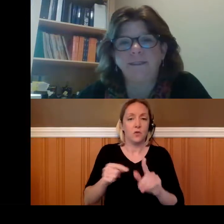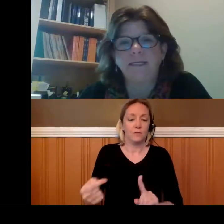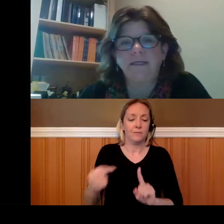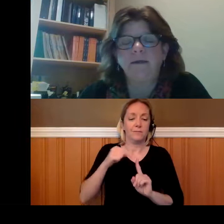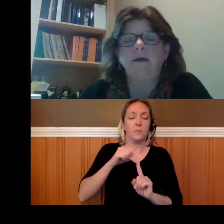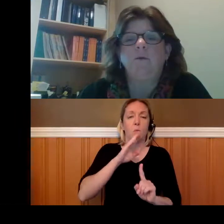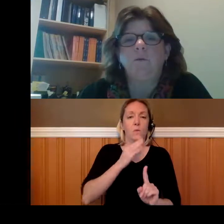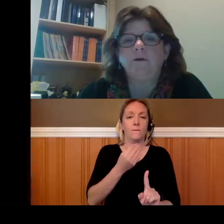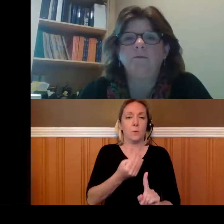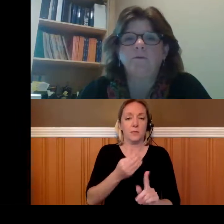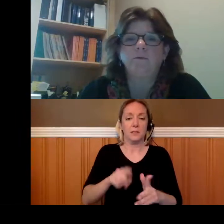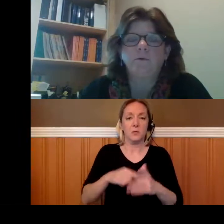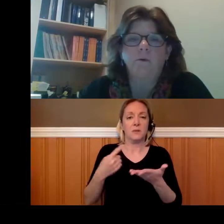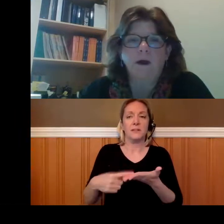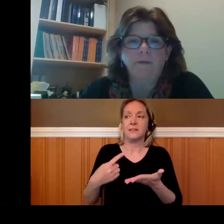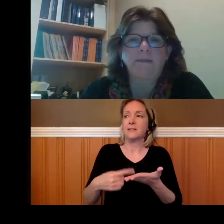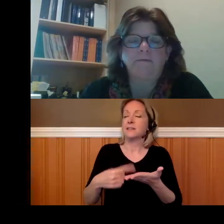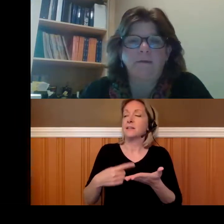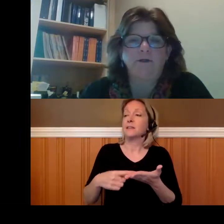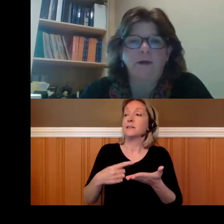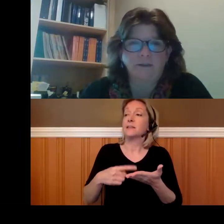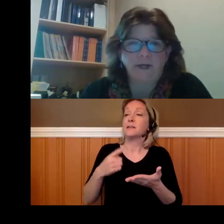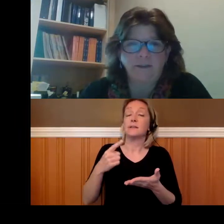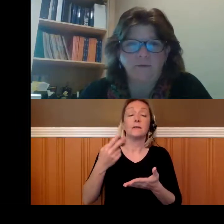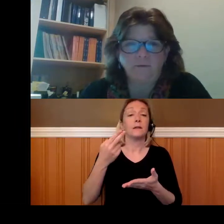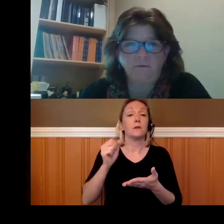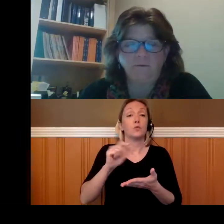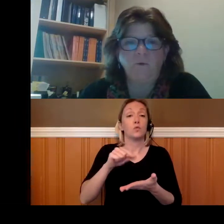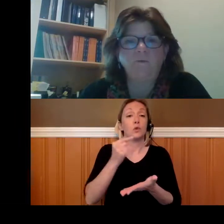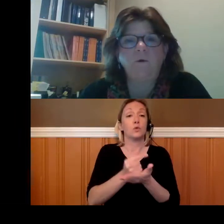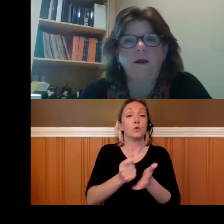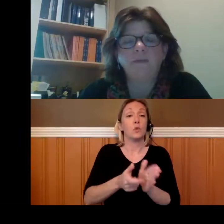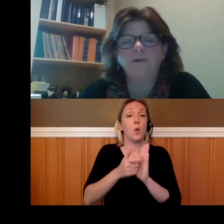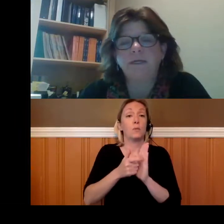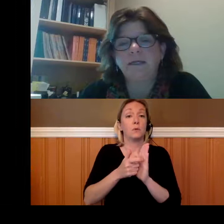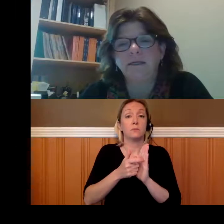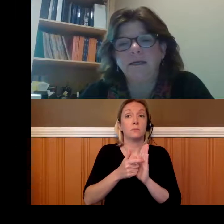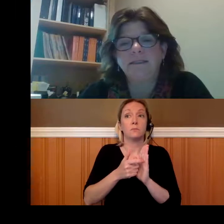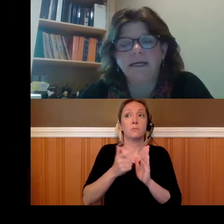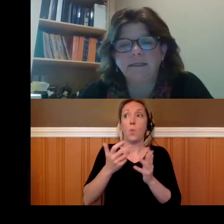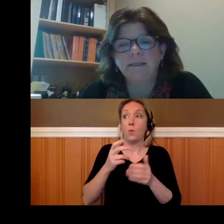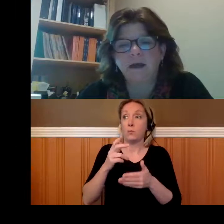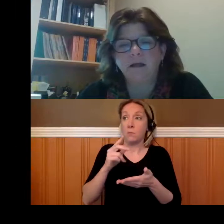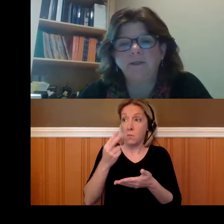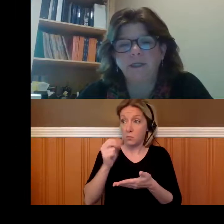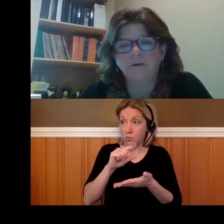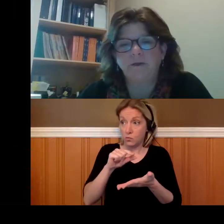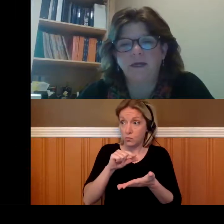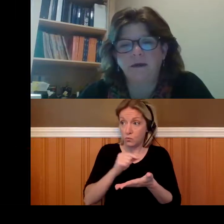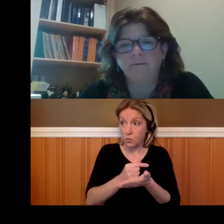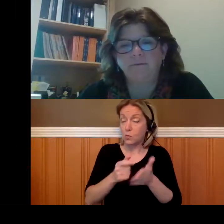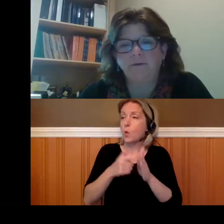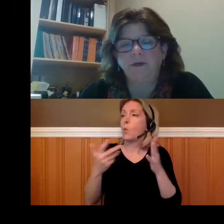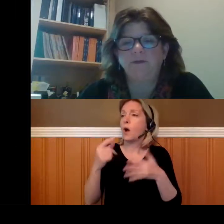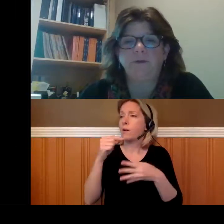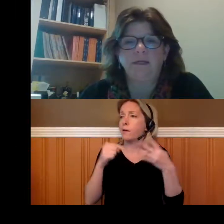are the requirements for them to graduate high school? What requirements are needed to get into the college that they're thinking of? Do they need to